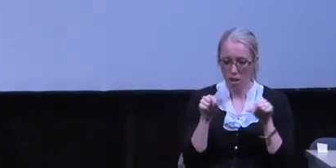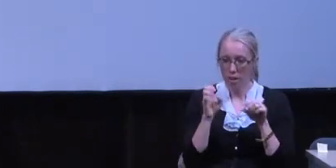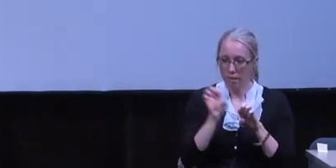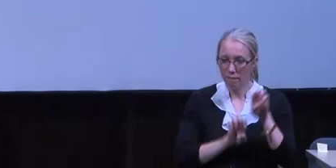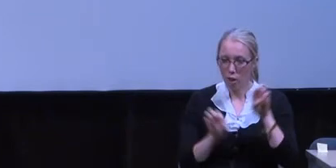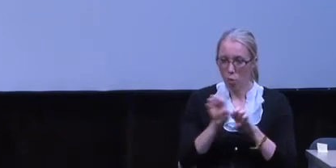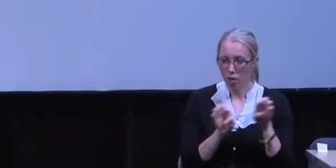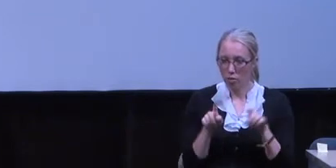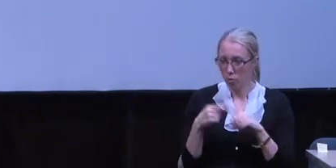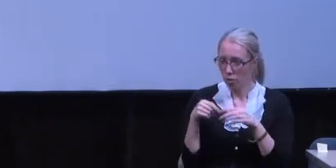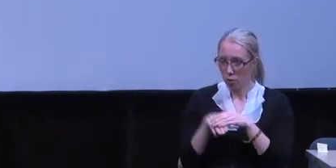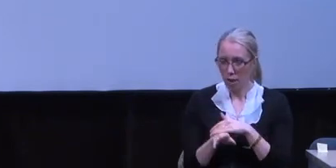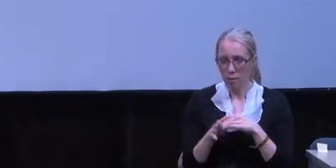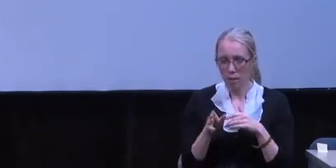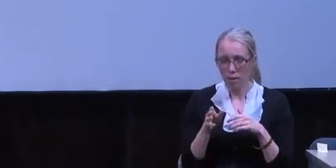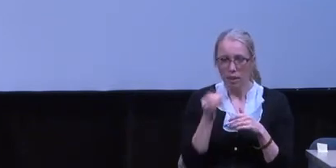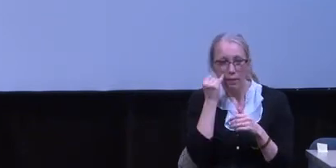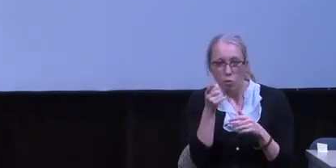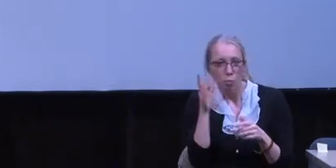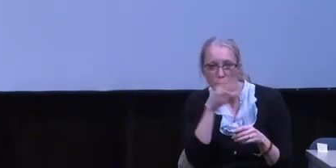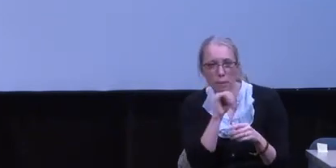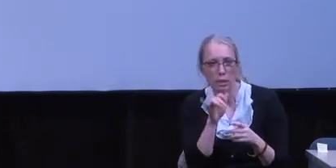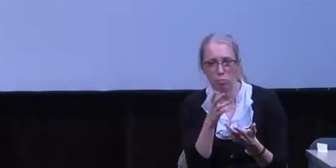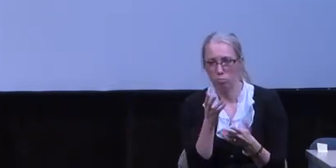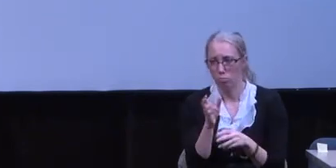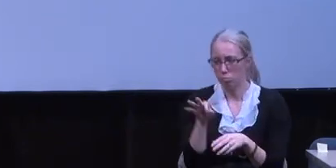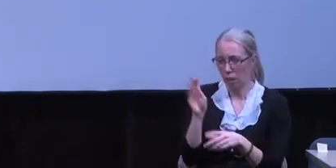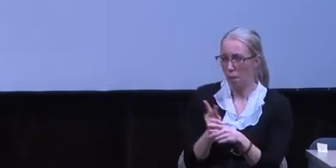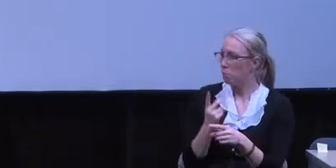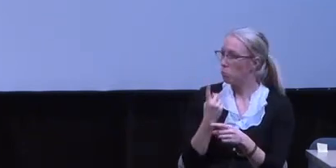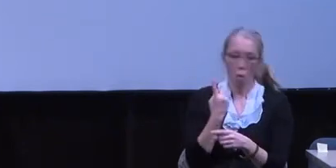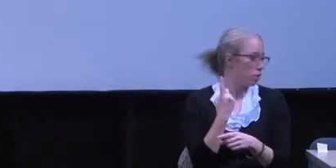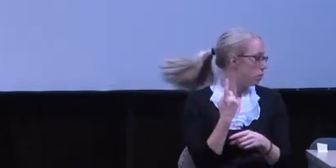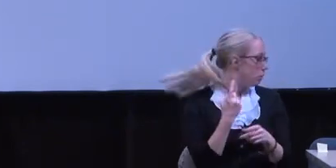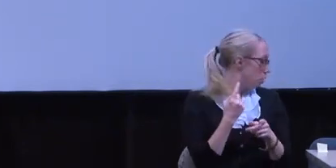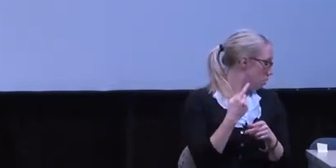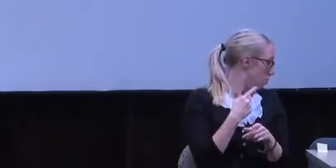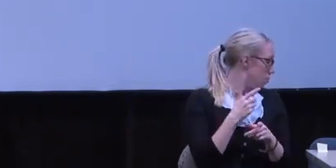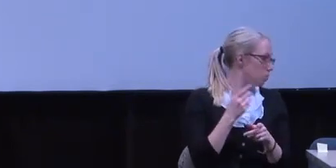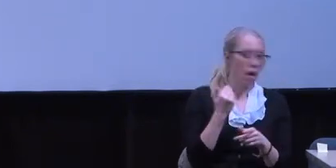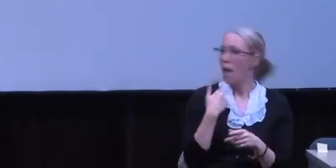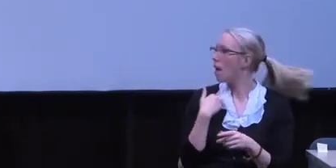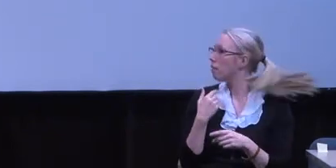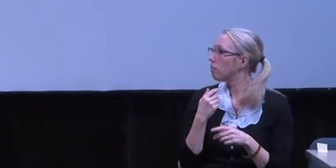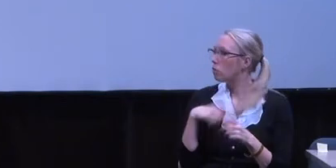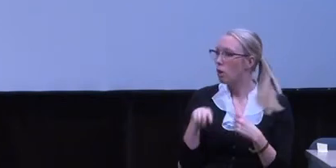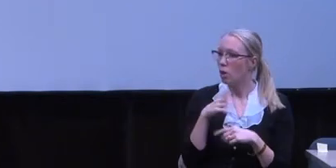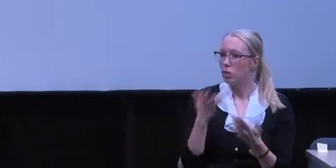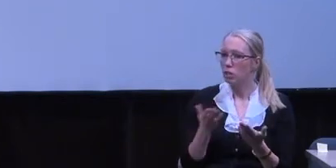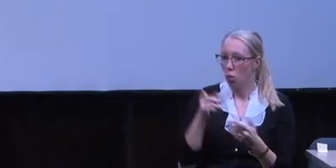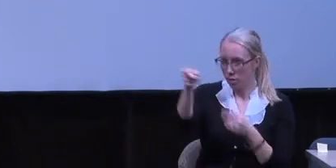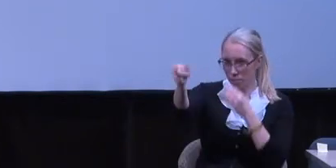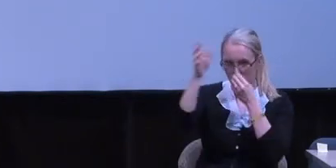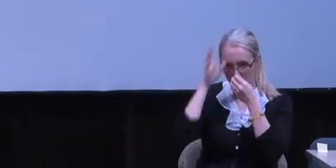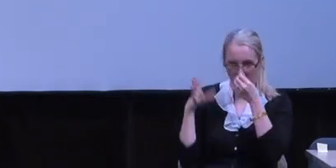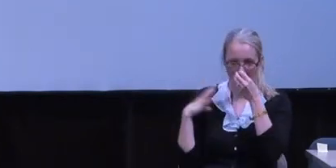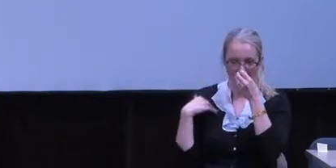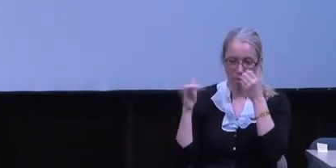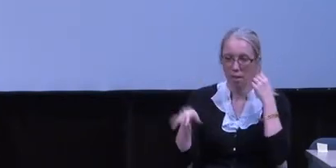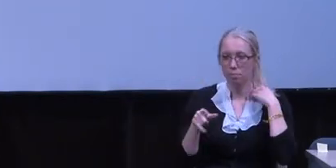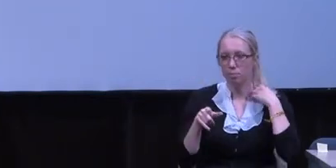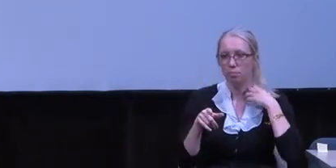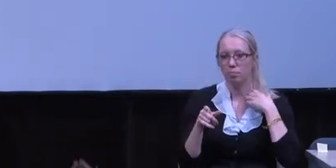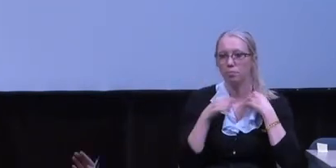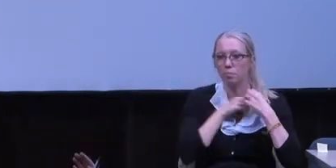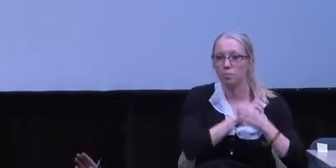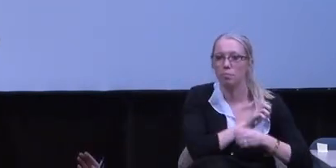couple people maybe possibly snuck in the back. If you could come up and get an evaluation form, that would be great.